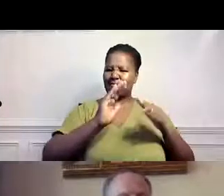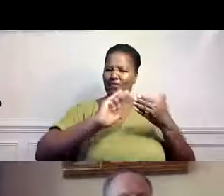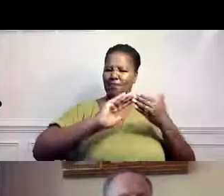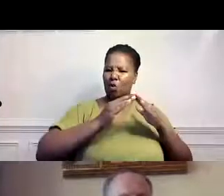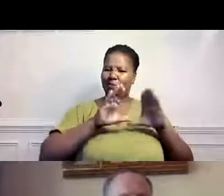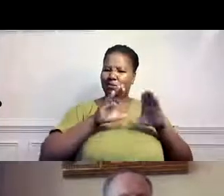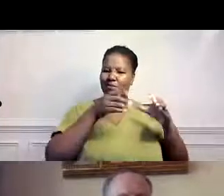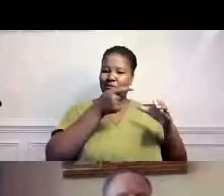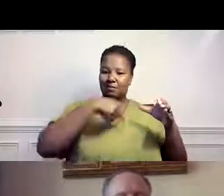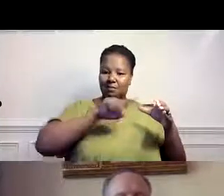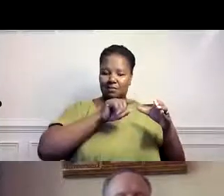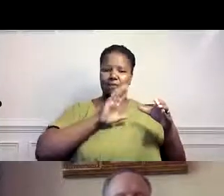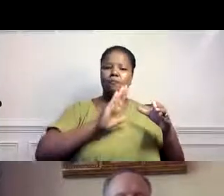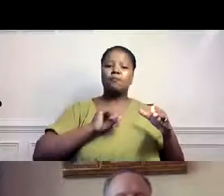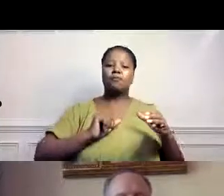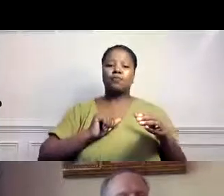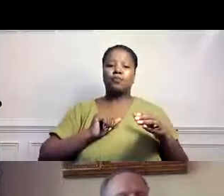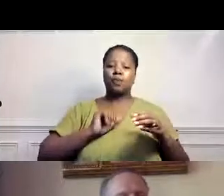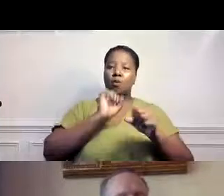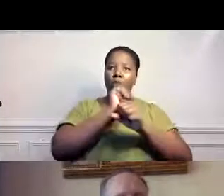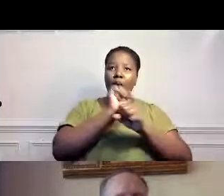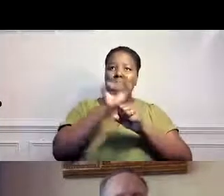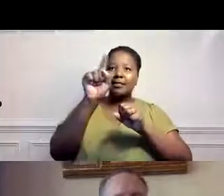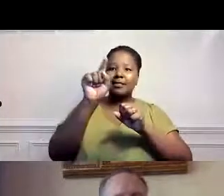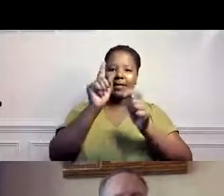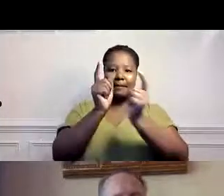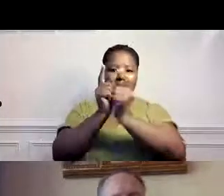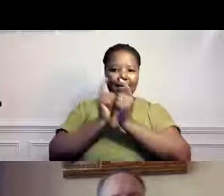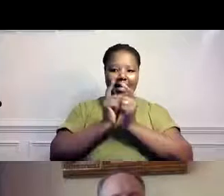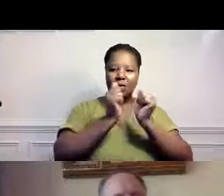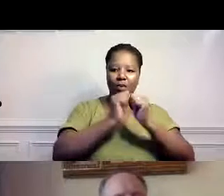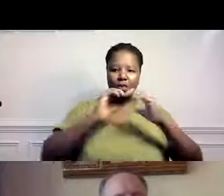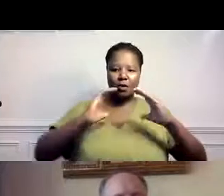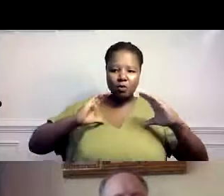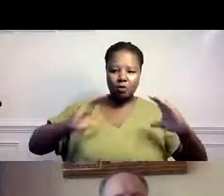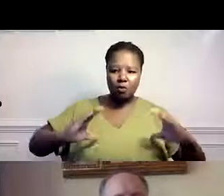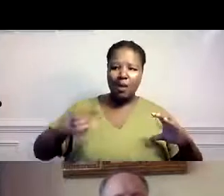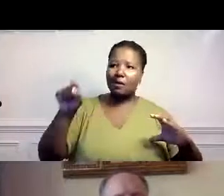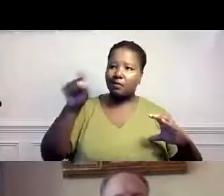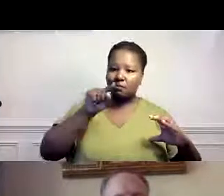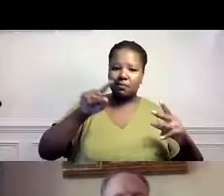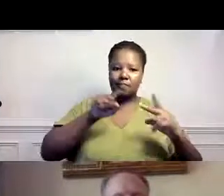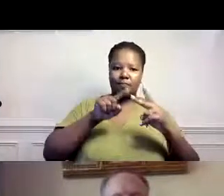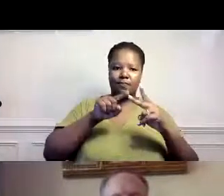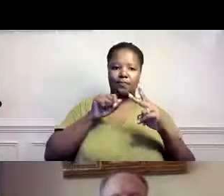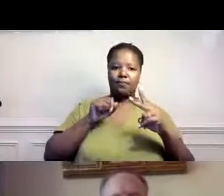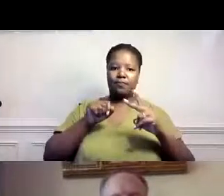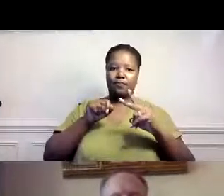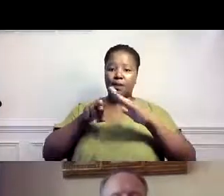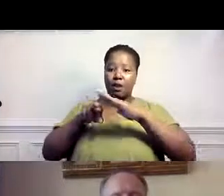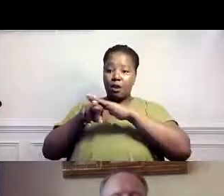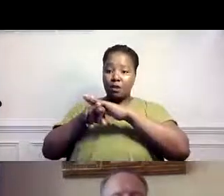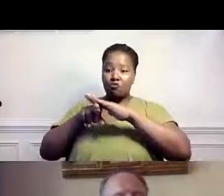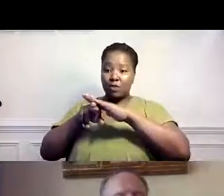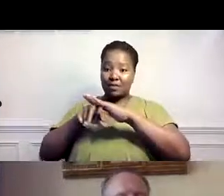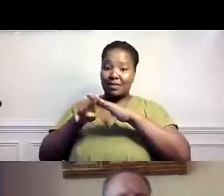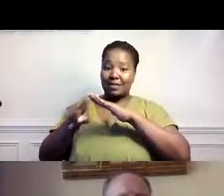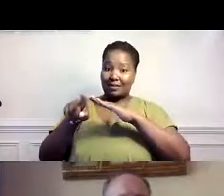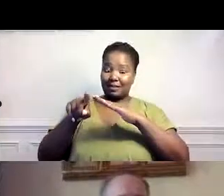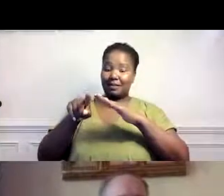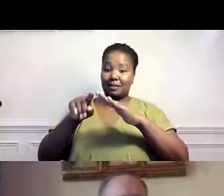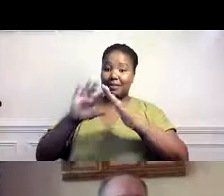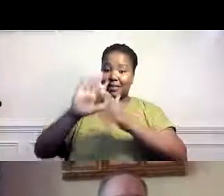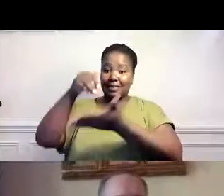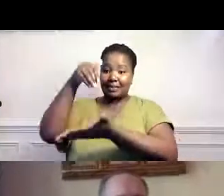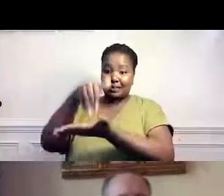all consumers, and the regional centers and independent living centers are